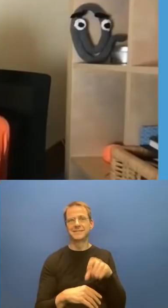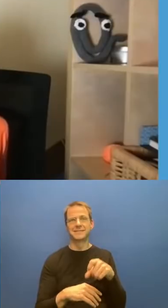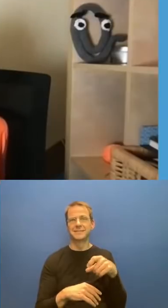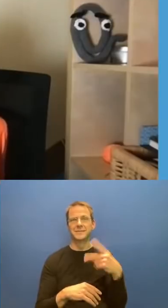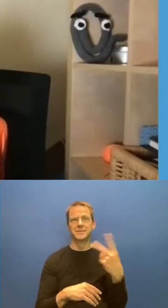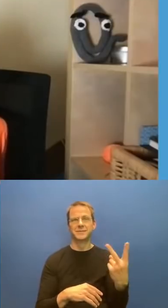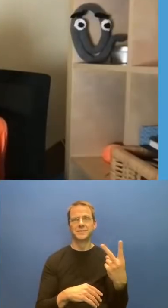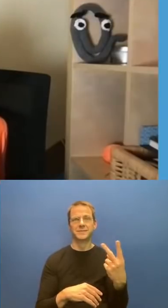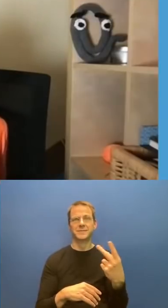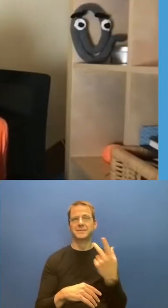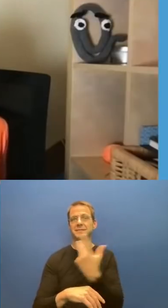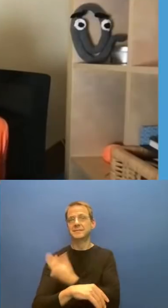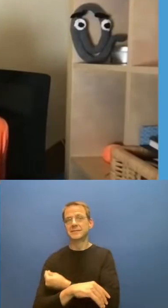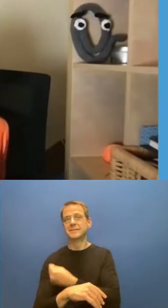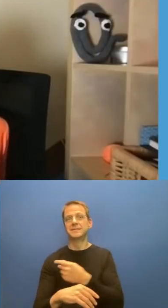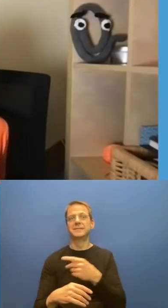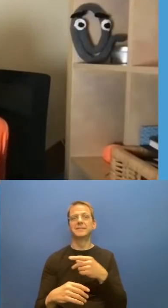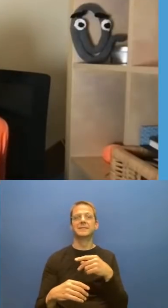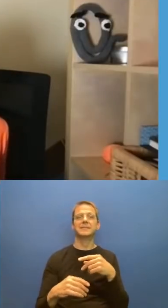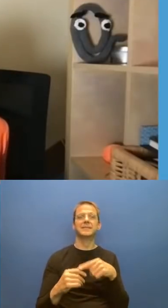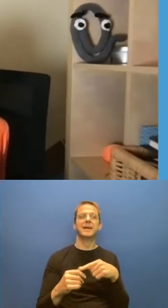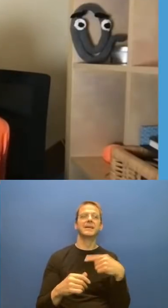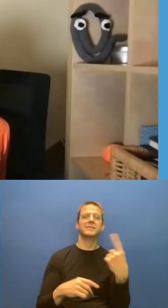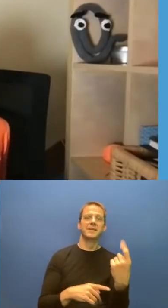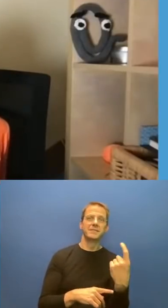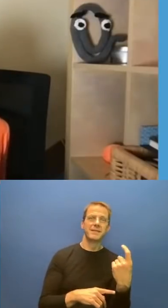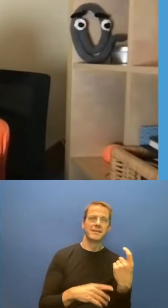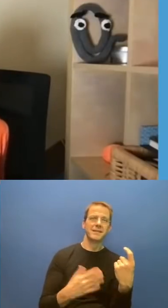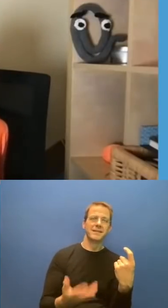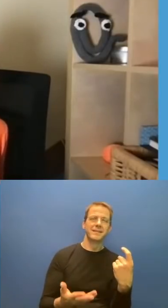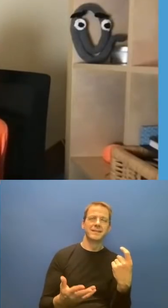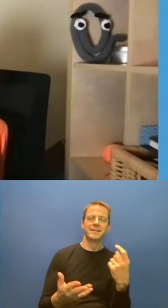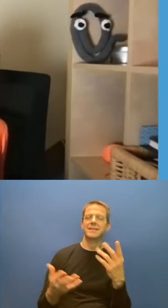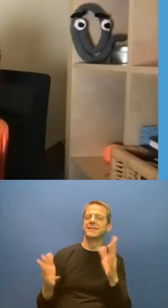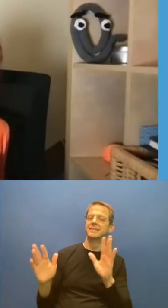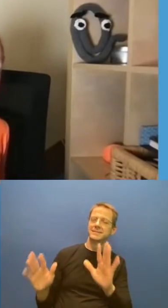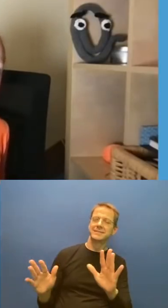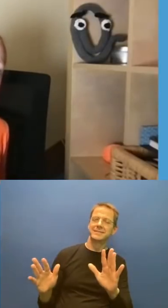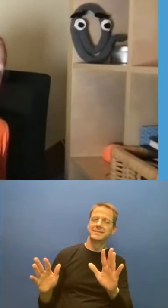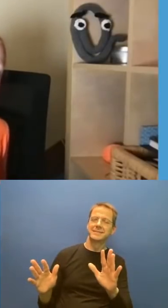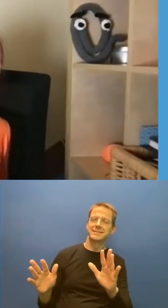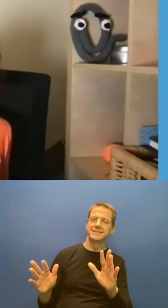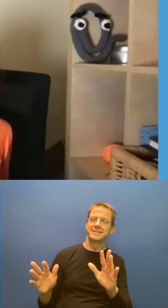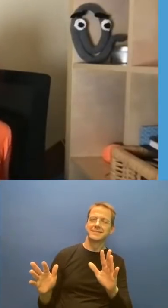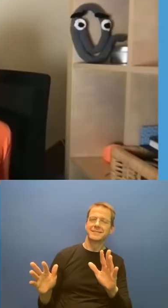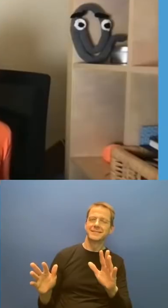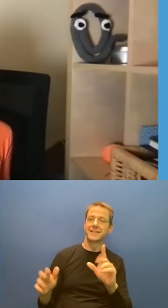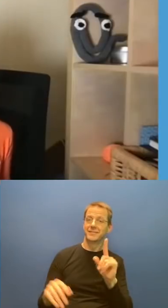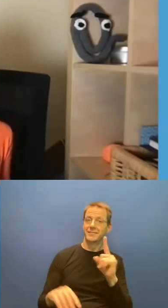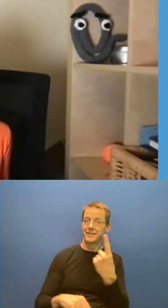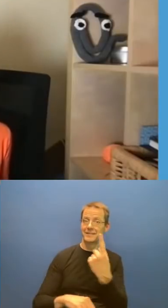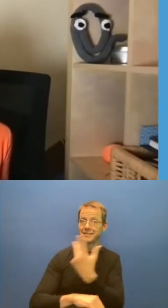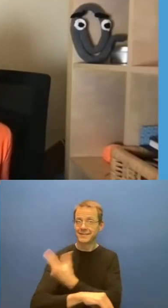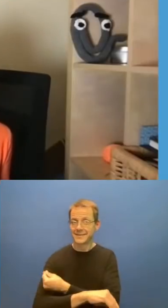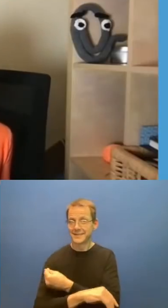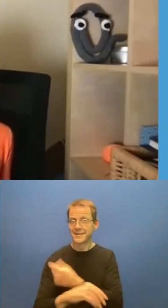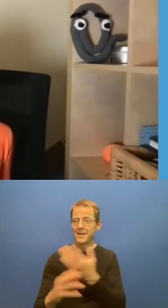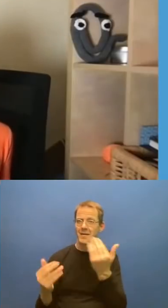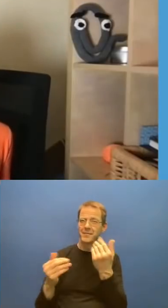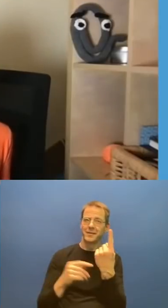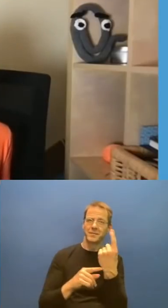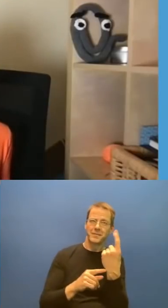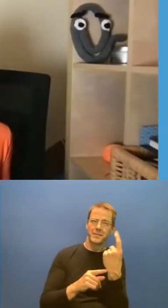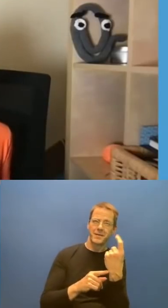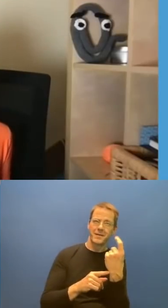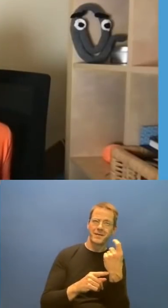done, hopefully you've only got one more to go. But you're partway through. Yeah. Oh, this is